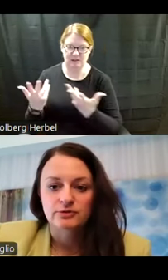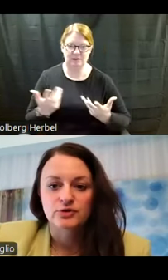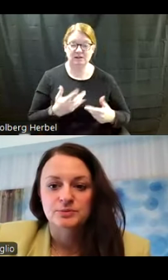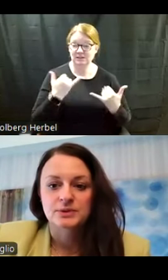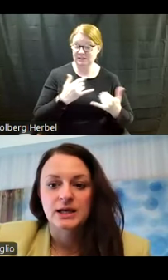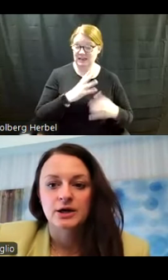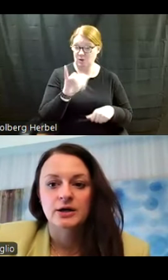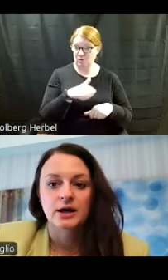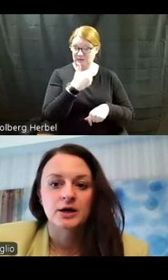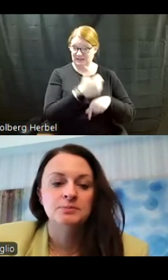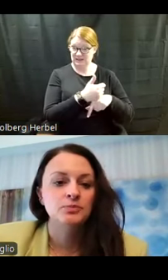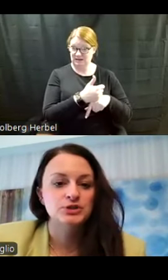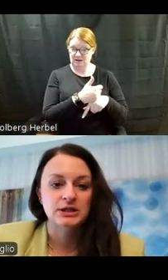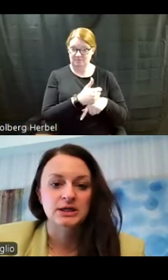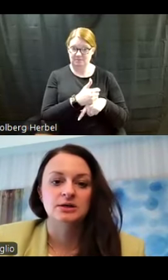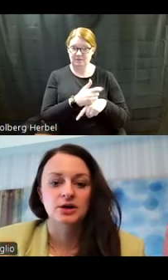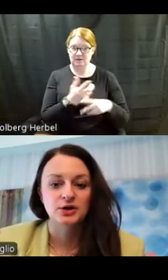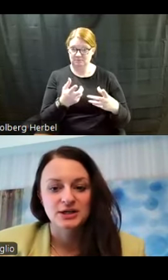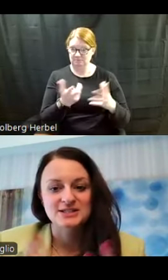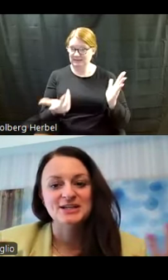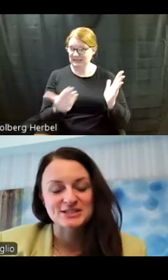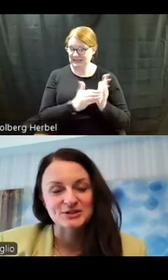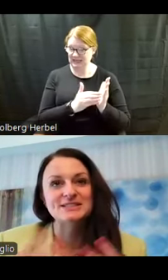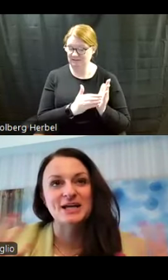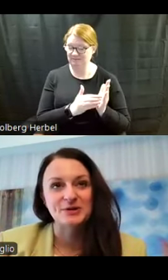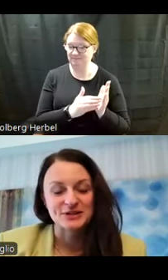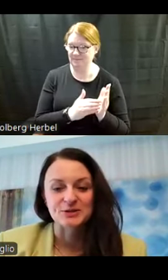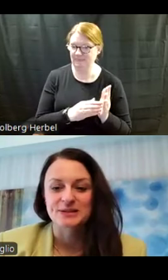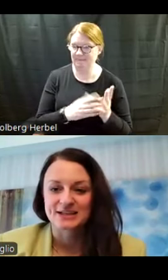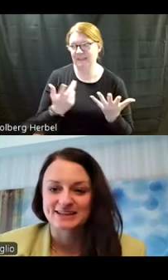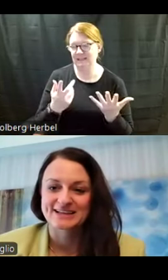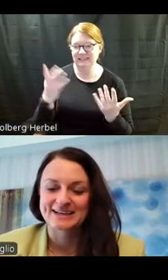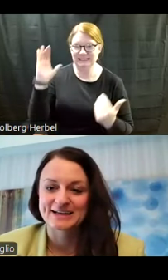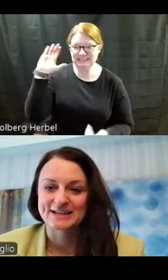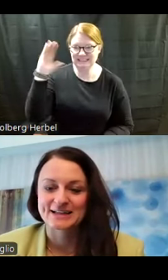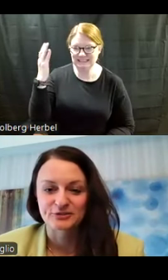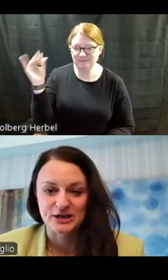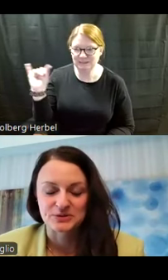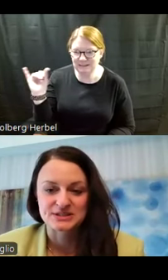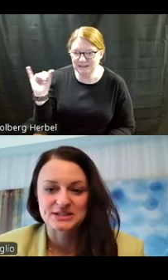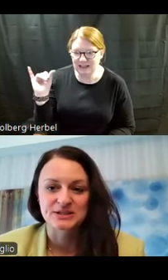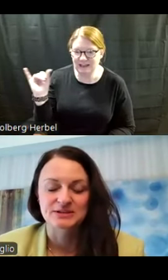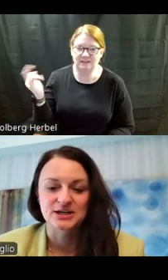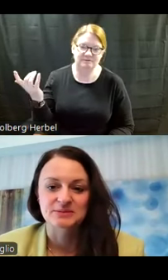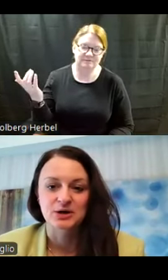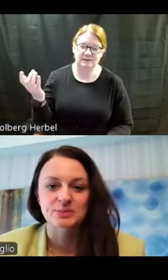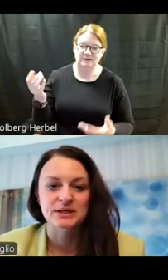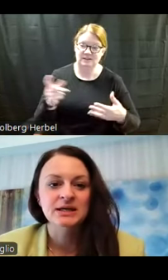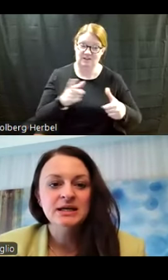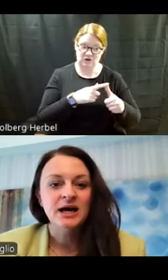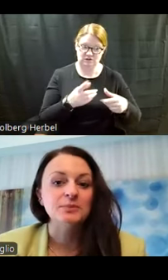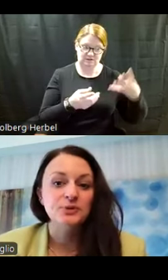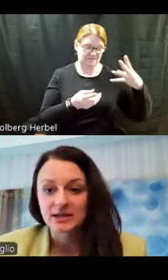of trauma-informed care, which again are going to kind of start to sound a little bit like the frameworks that we talked about,